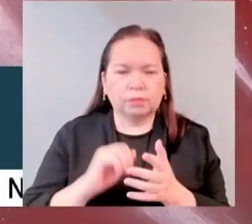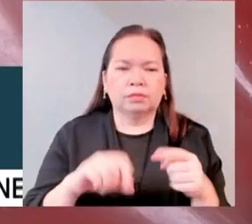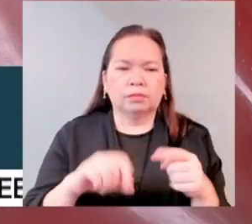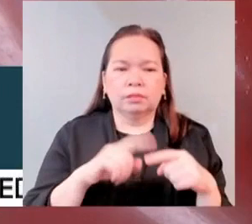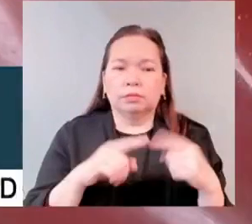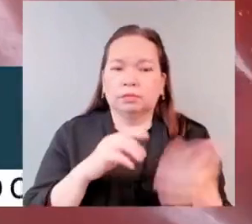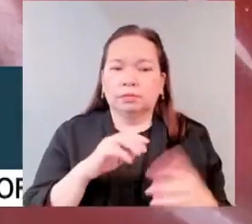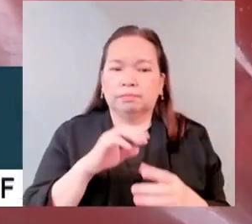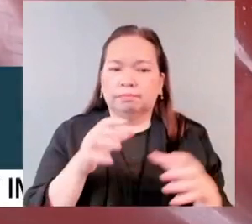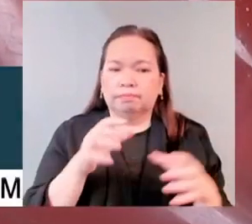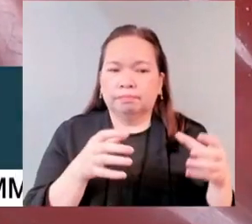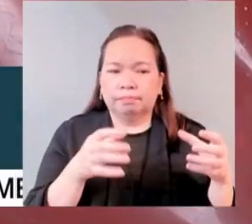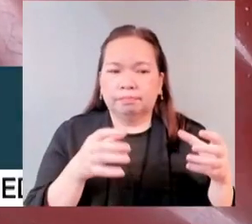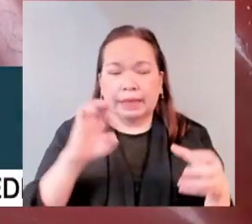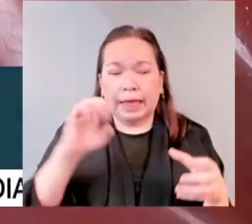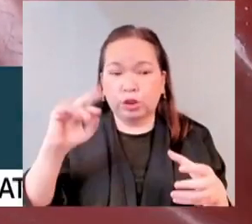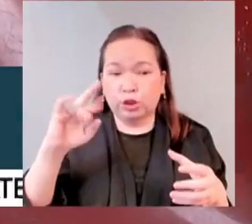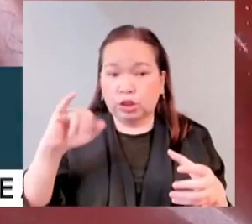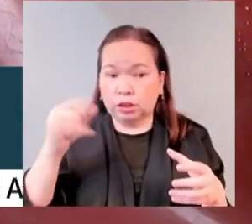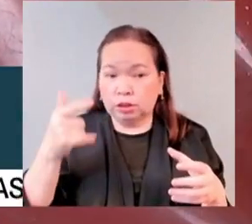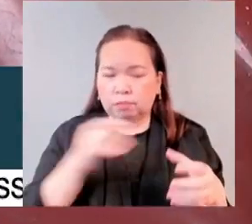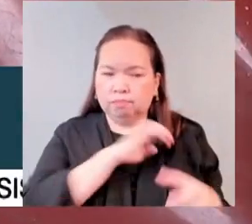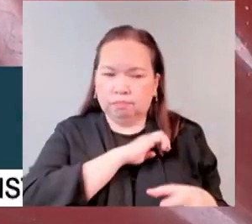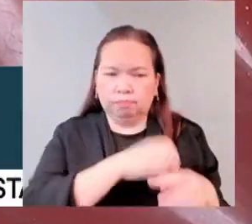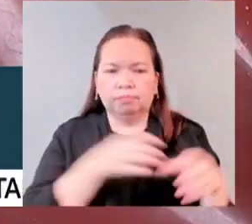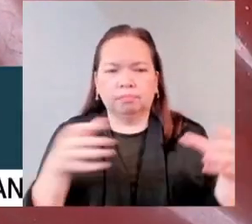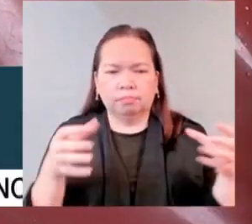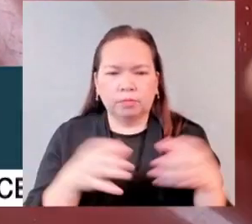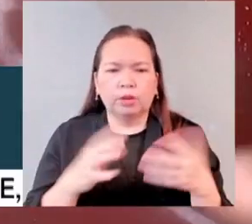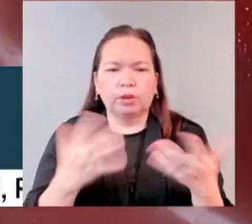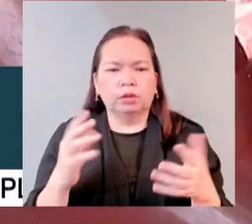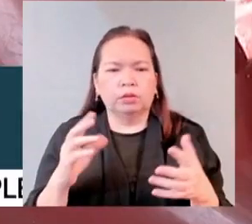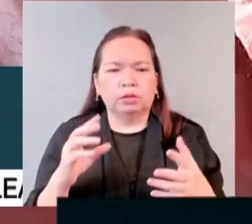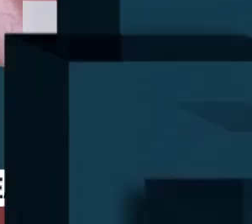cuts after an 11-week streak of price increases.